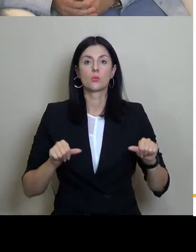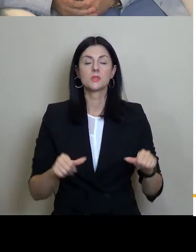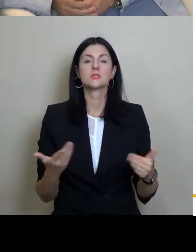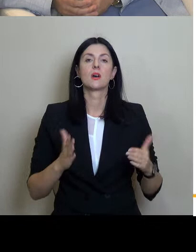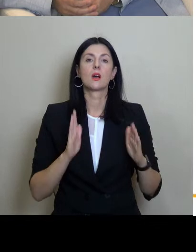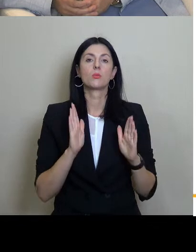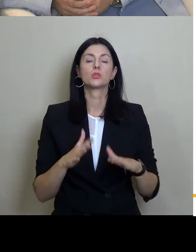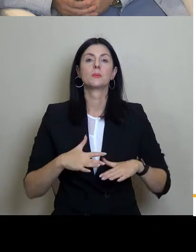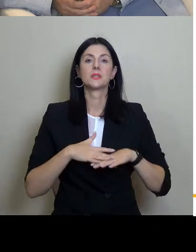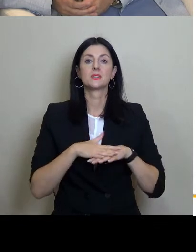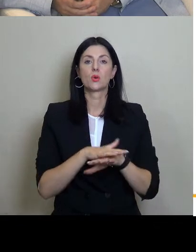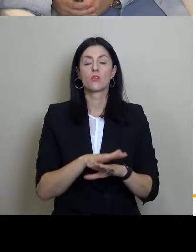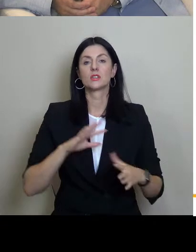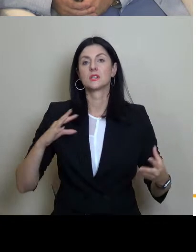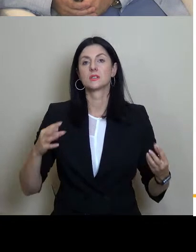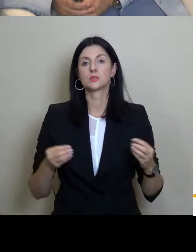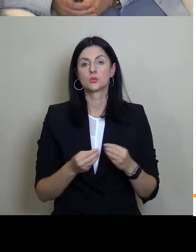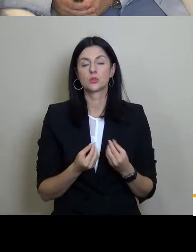thing is that the